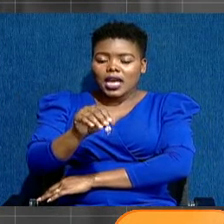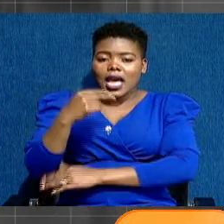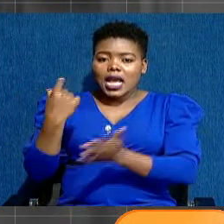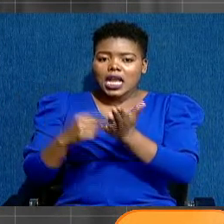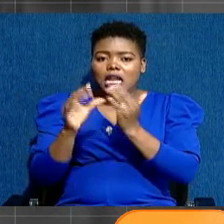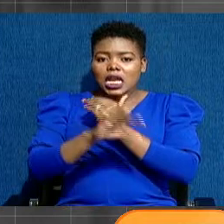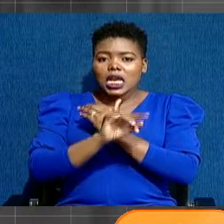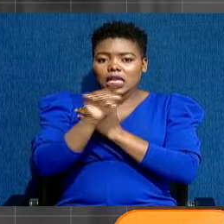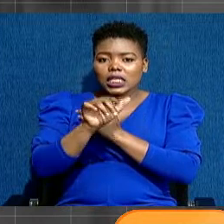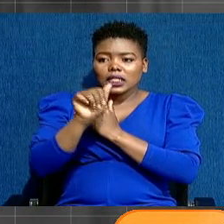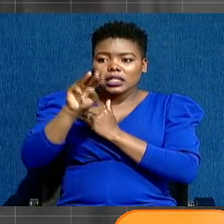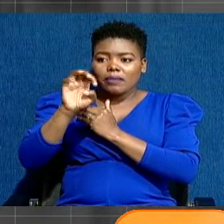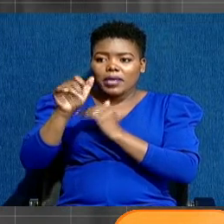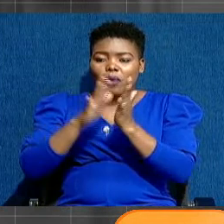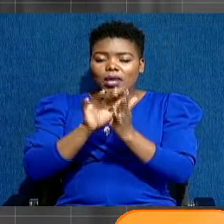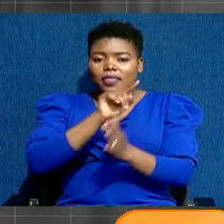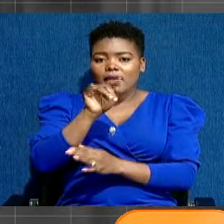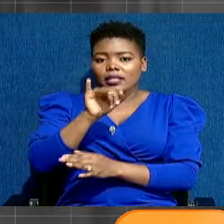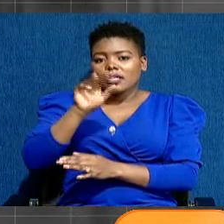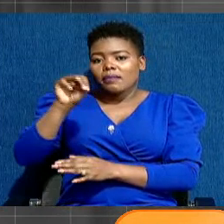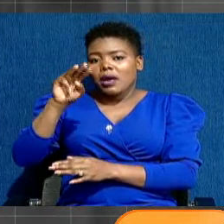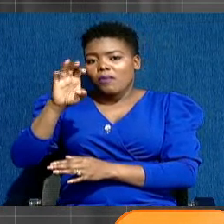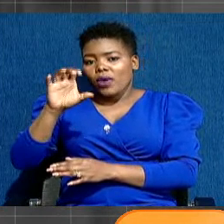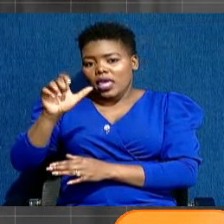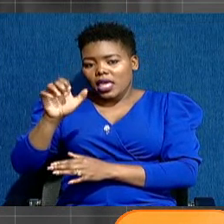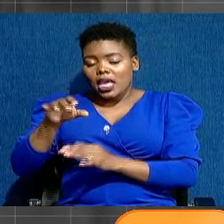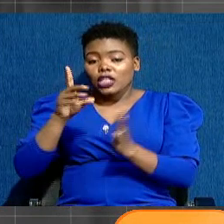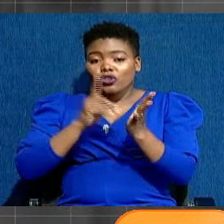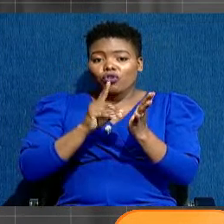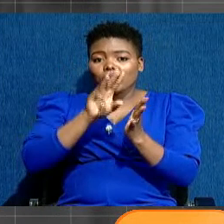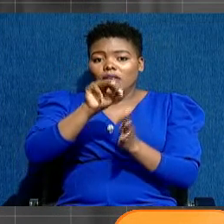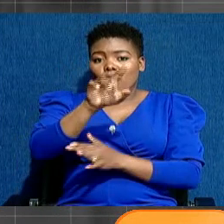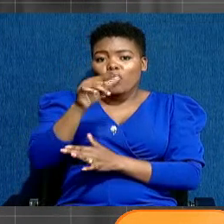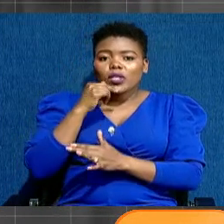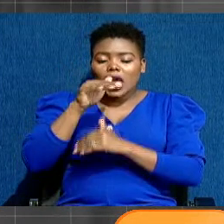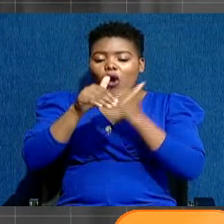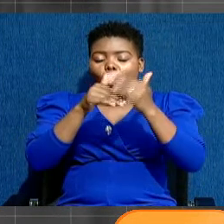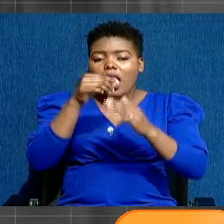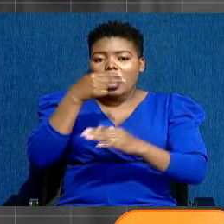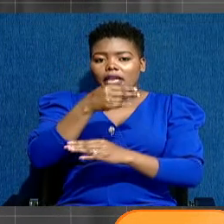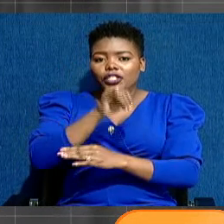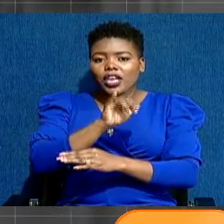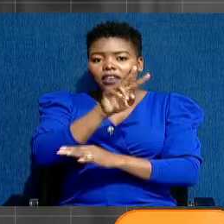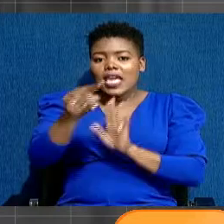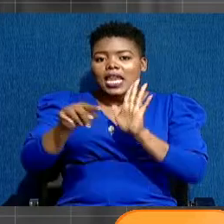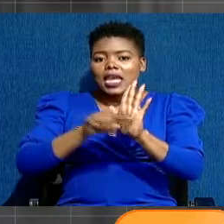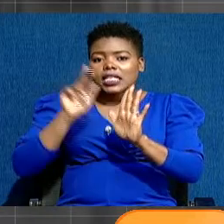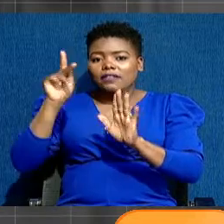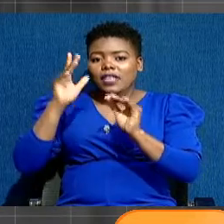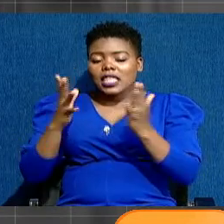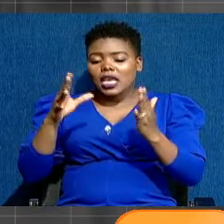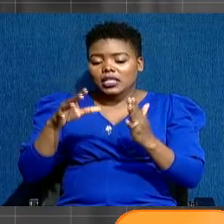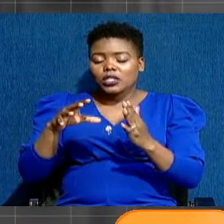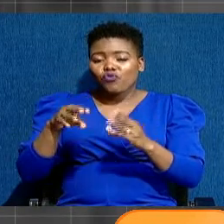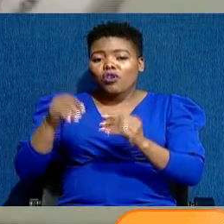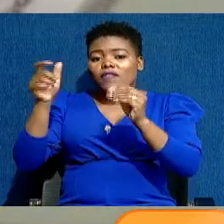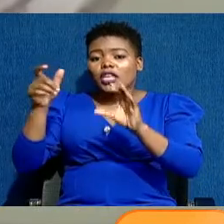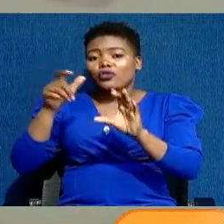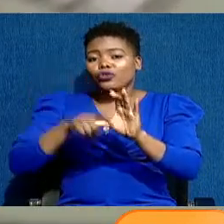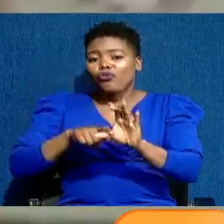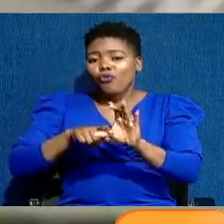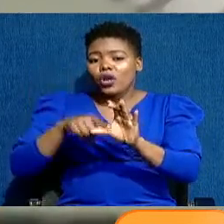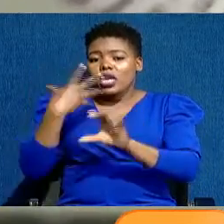Uganda, Zambia, and Zimbabwe. According to Dr. Mulwa, every HIV-negative Kenyan qualifies for the